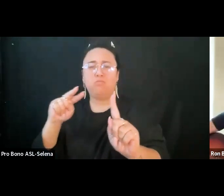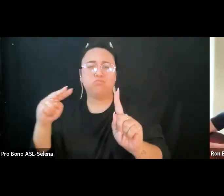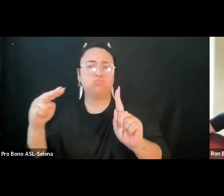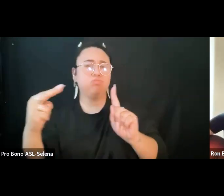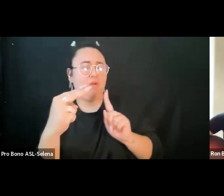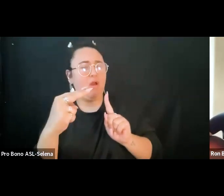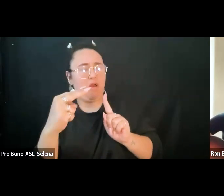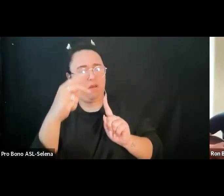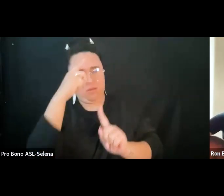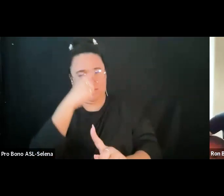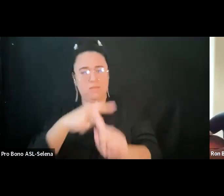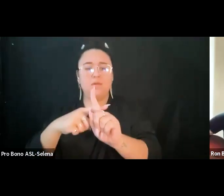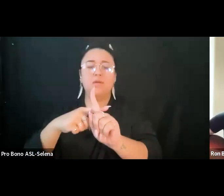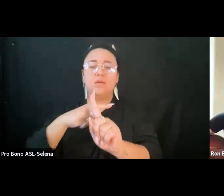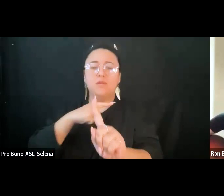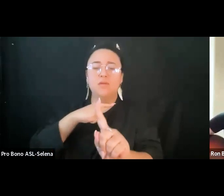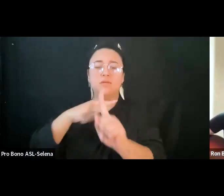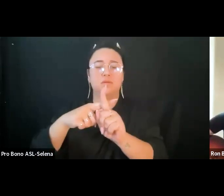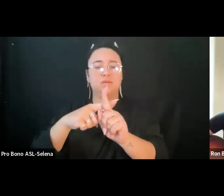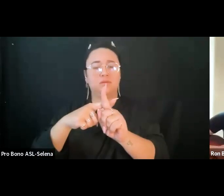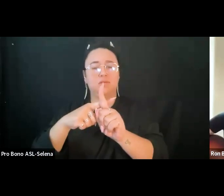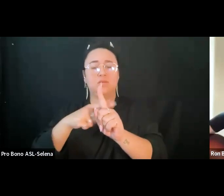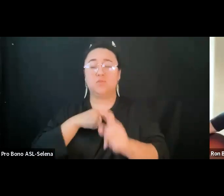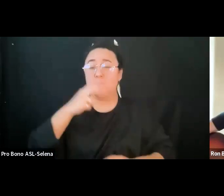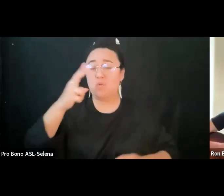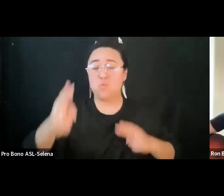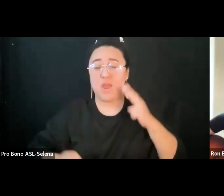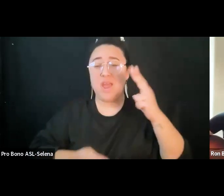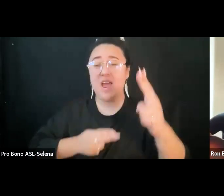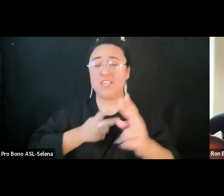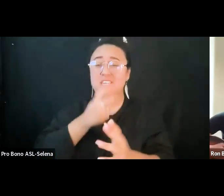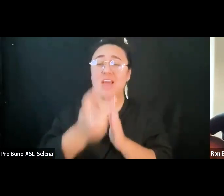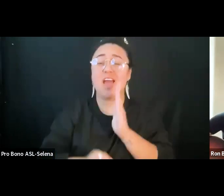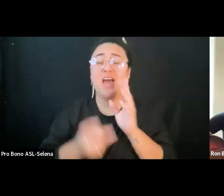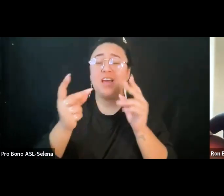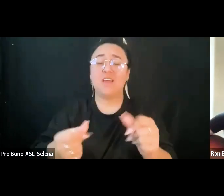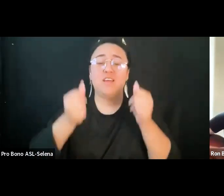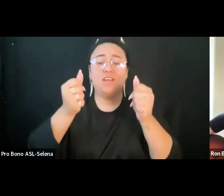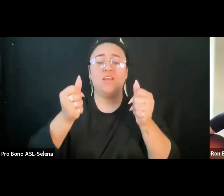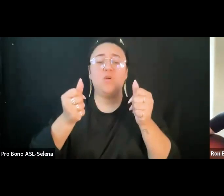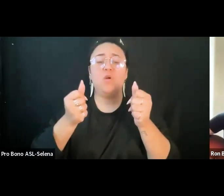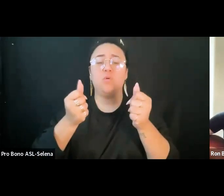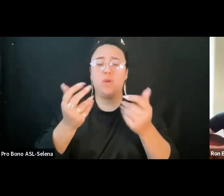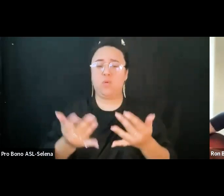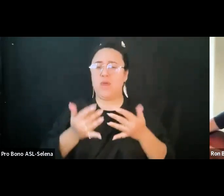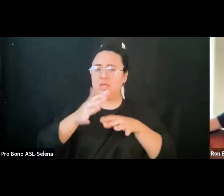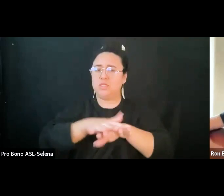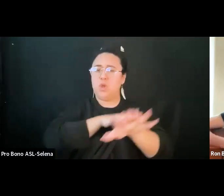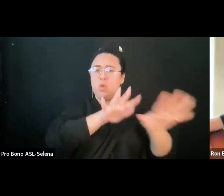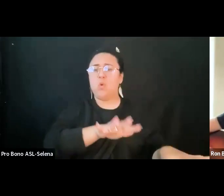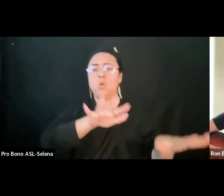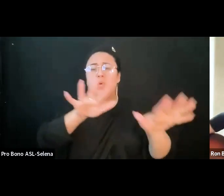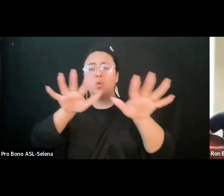my day. So should we rush into this thing right away, or should we slow it down and go day